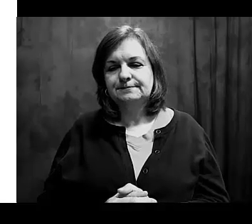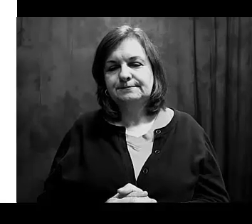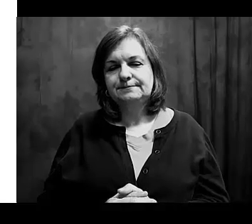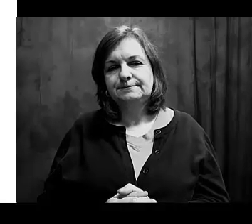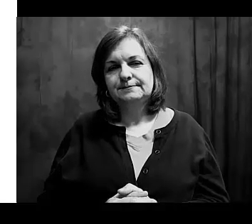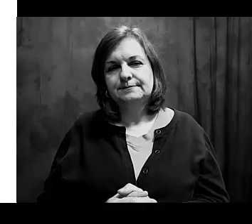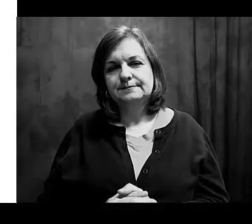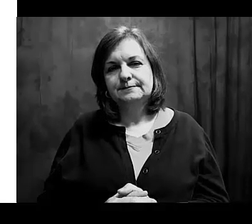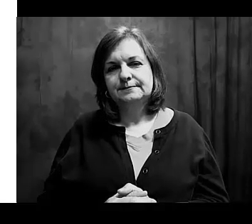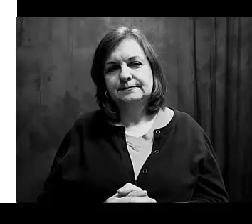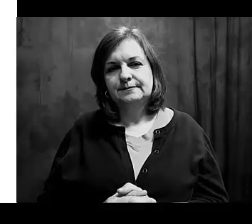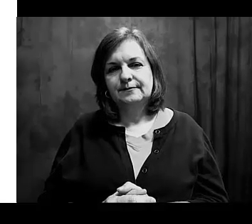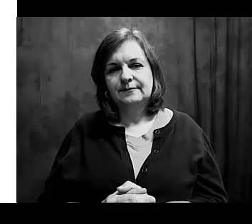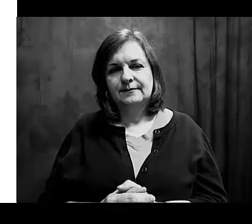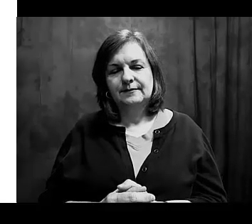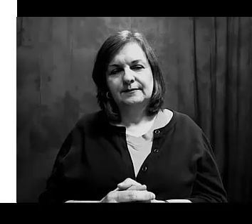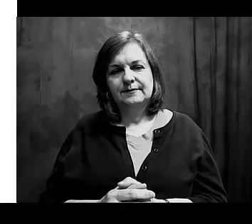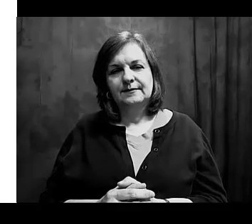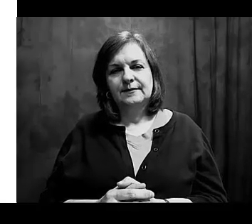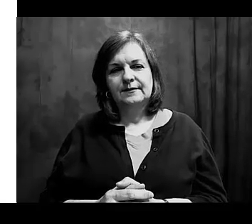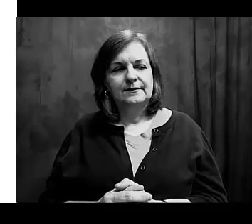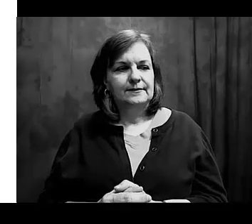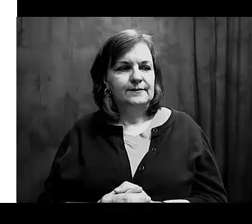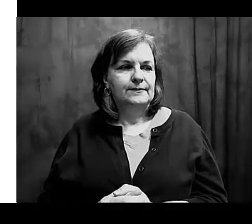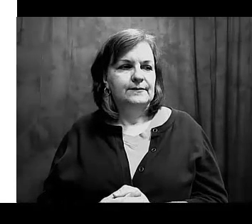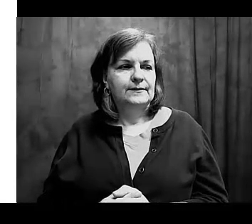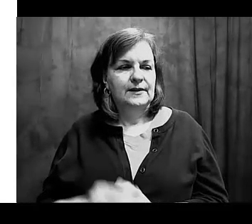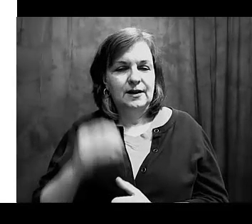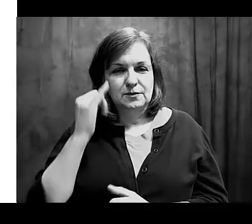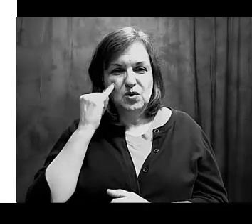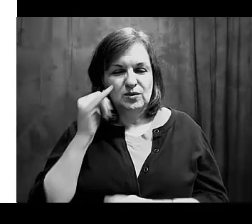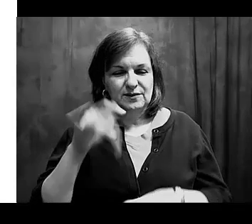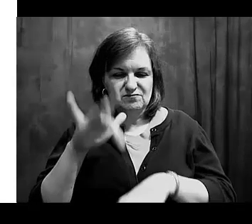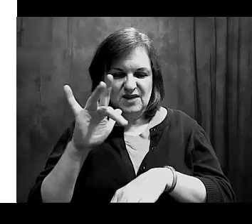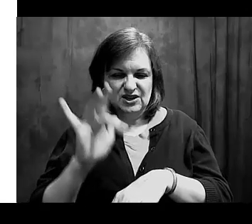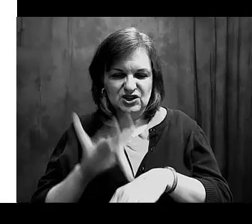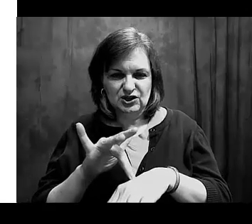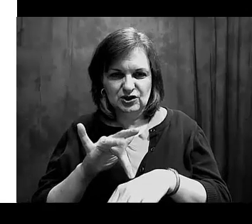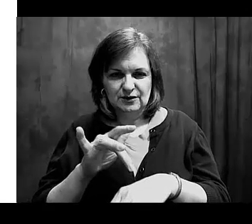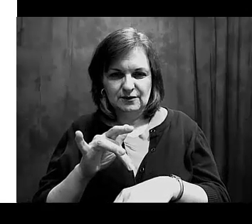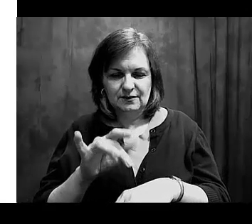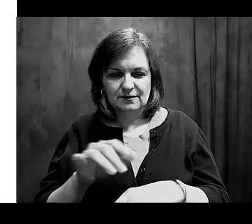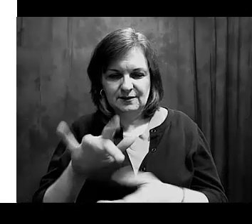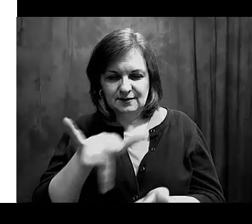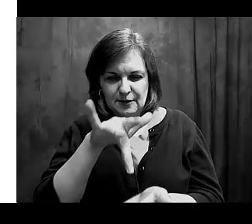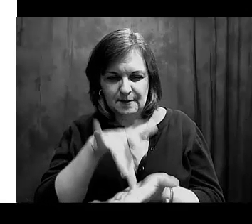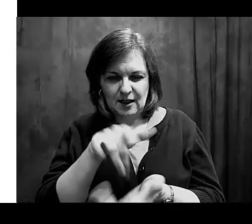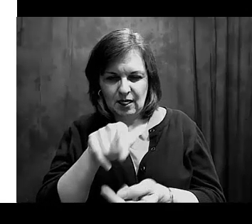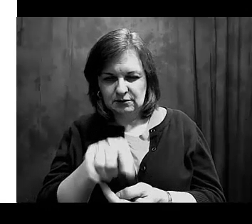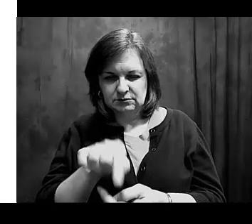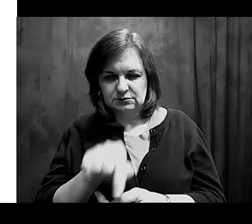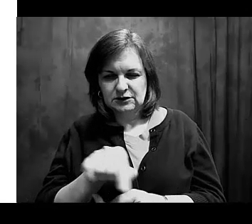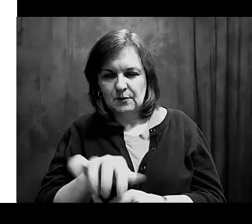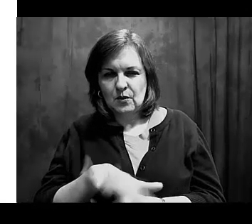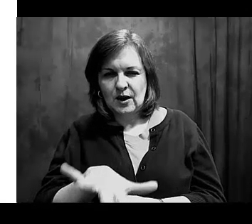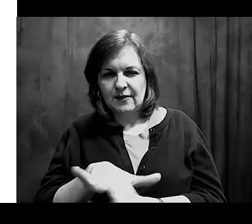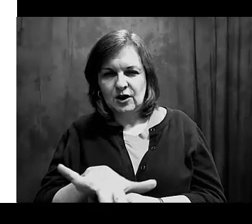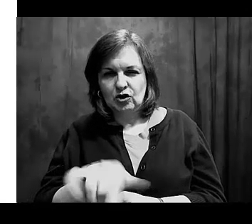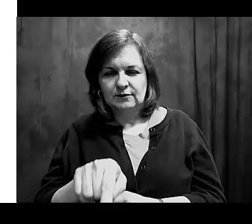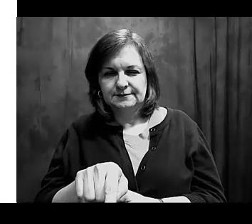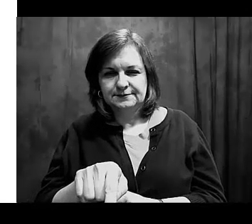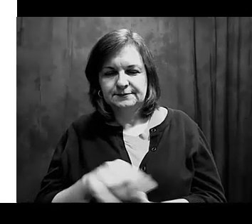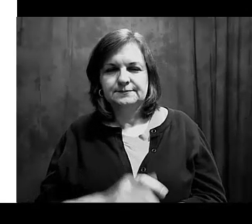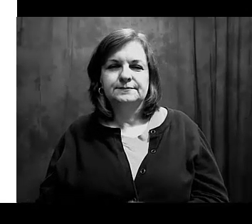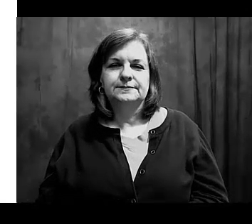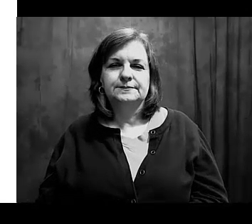are in our circles here, so A, B, and C. And what I'm interested in is this point of stimulation that they did